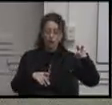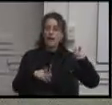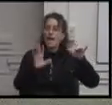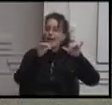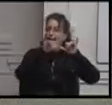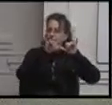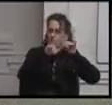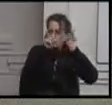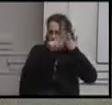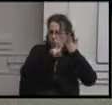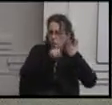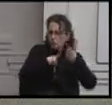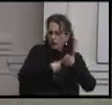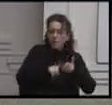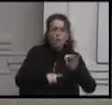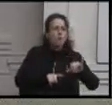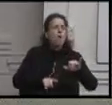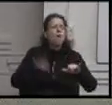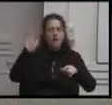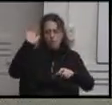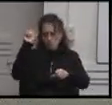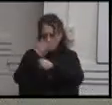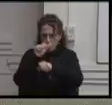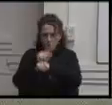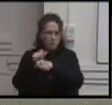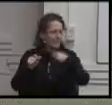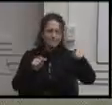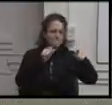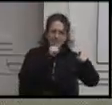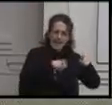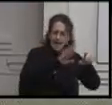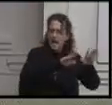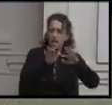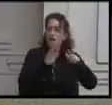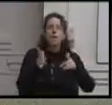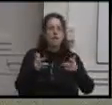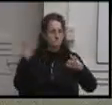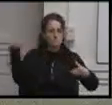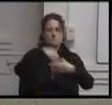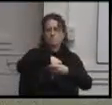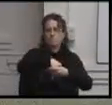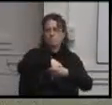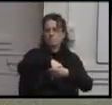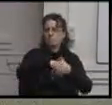and make recommendations as to how we should move forward. So,